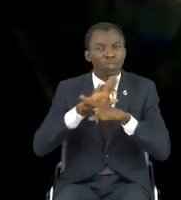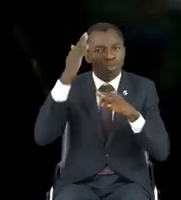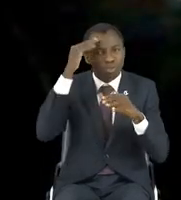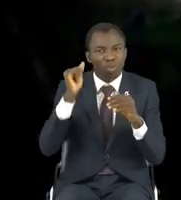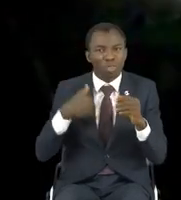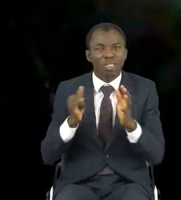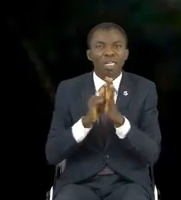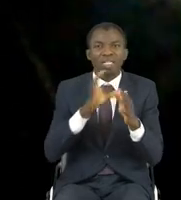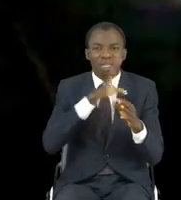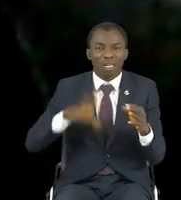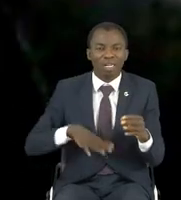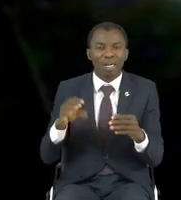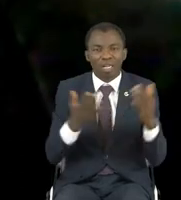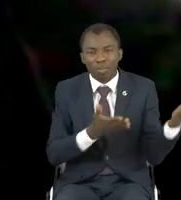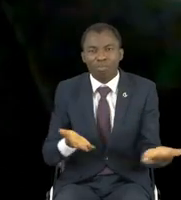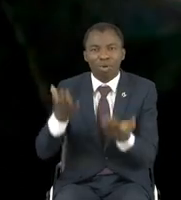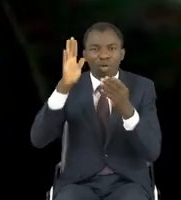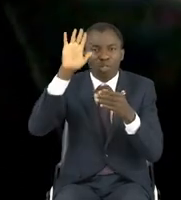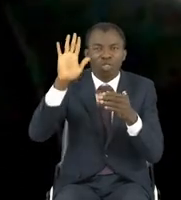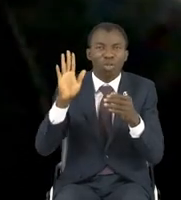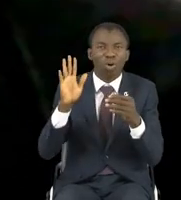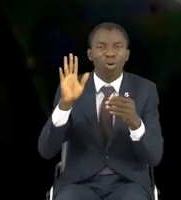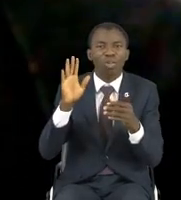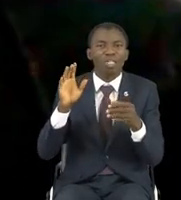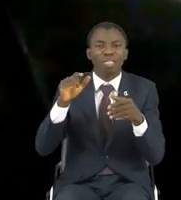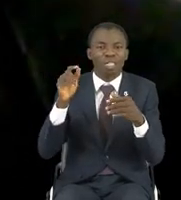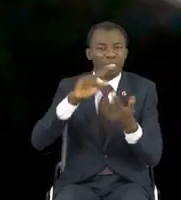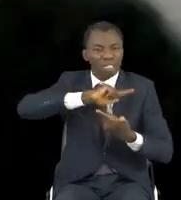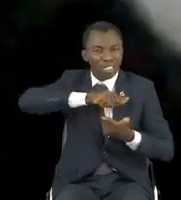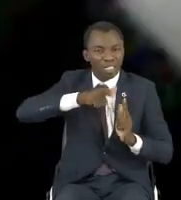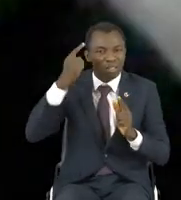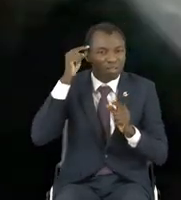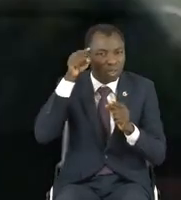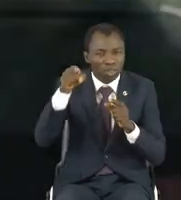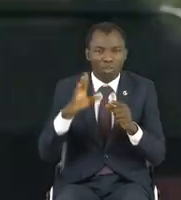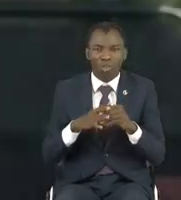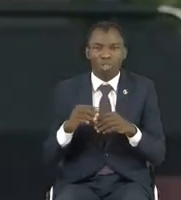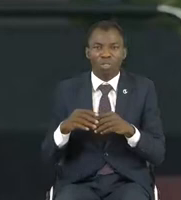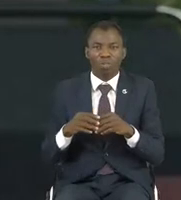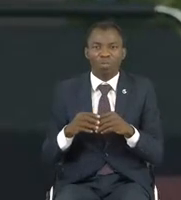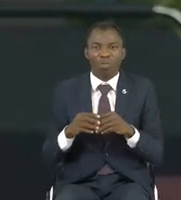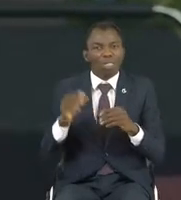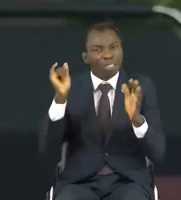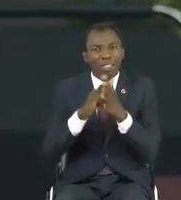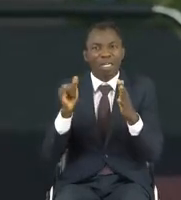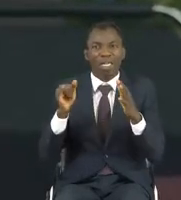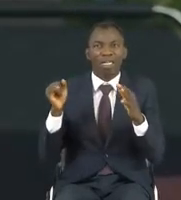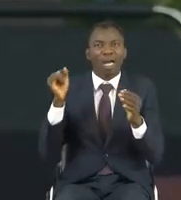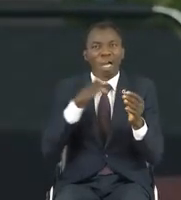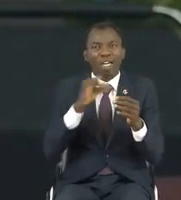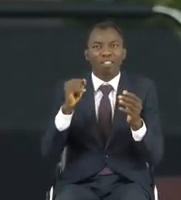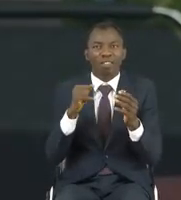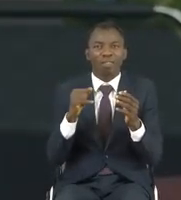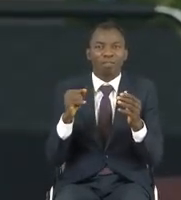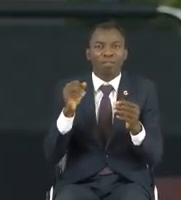you. How is it two of you are bearing the same grief? That doesn't make sense. He